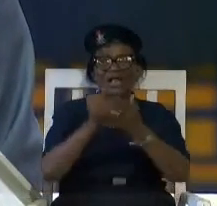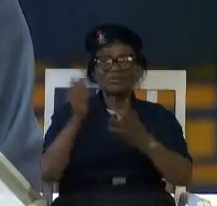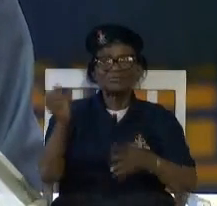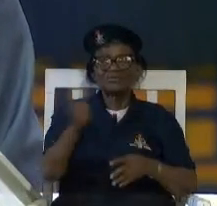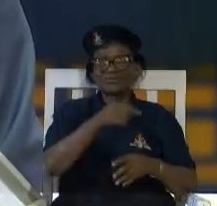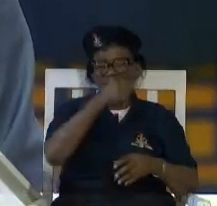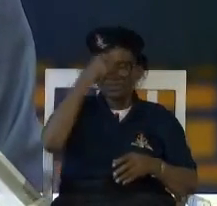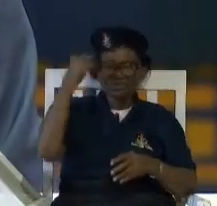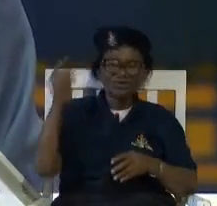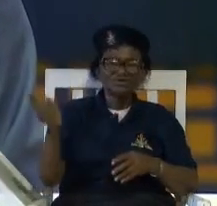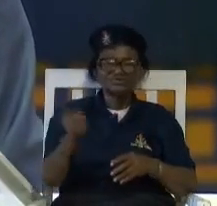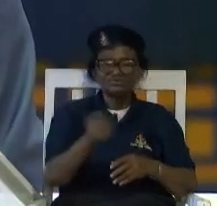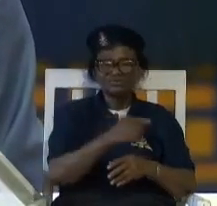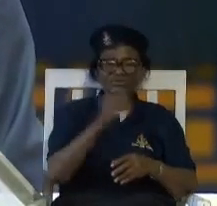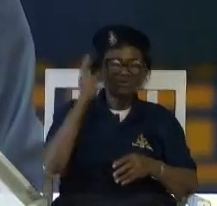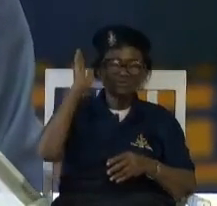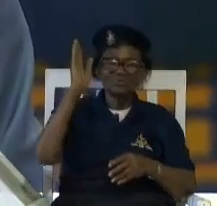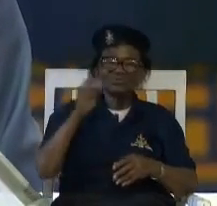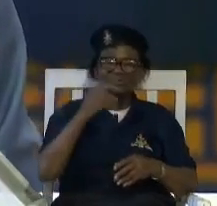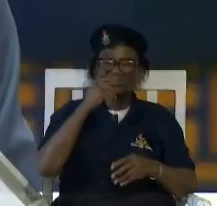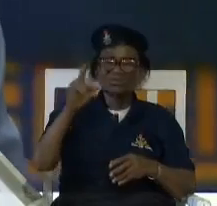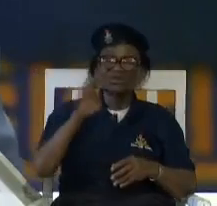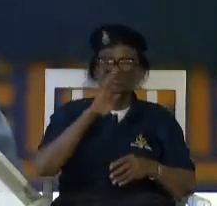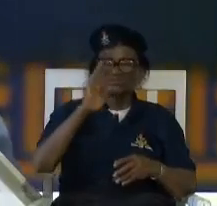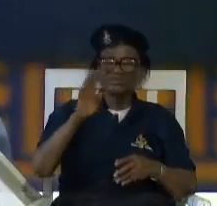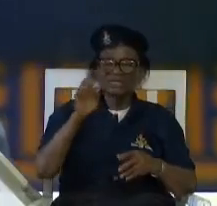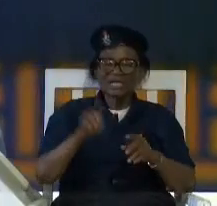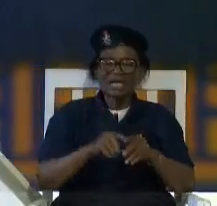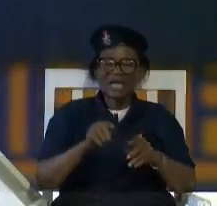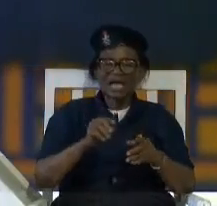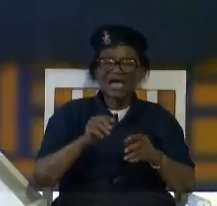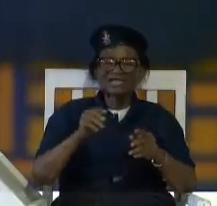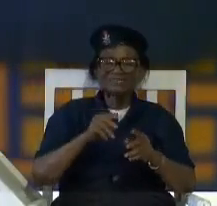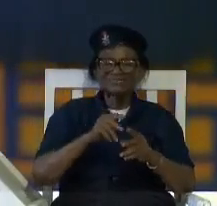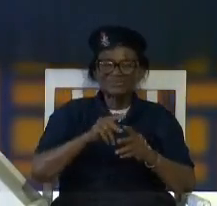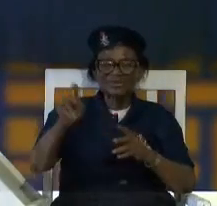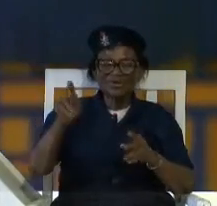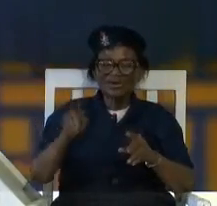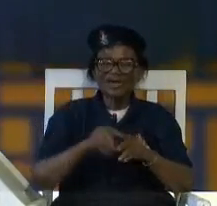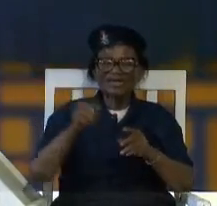Because you must be as pure as light.